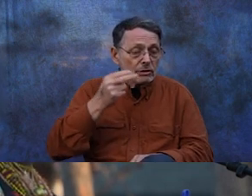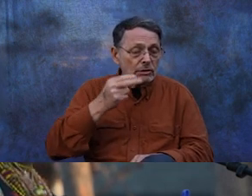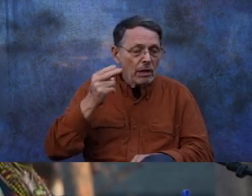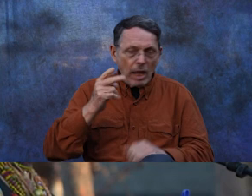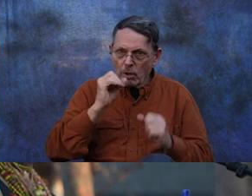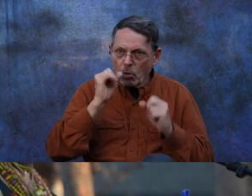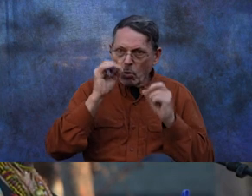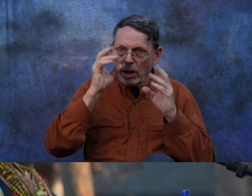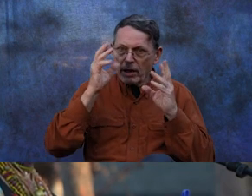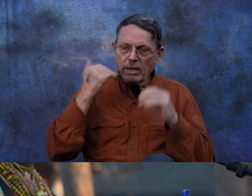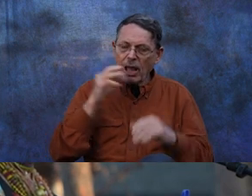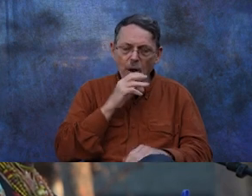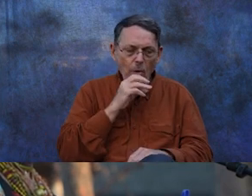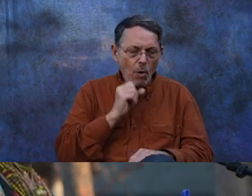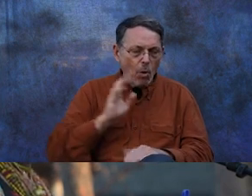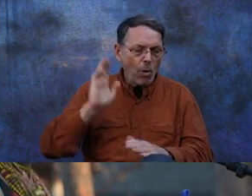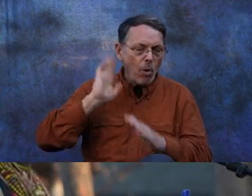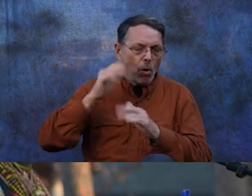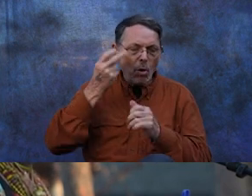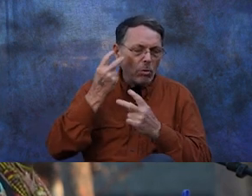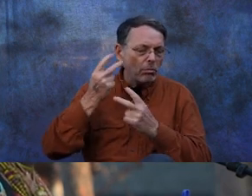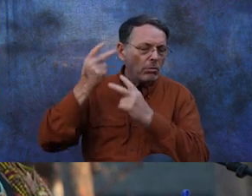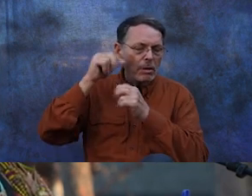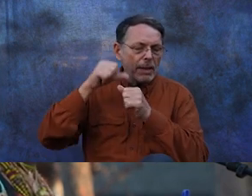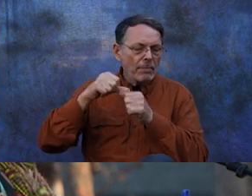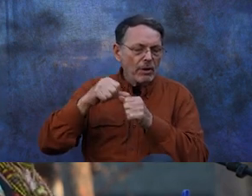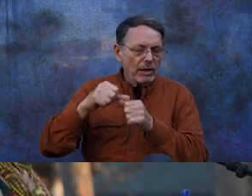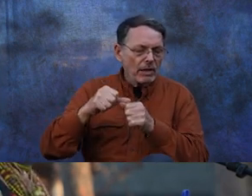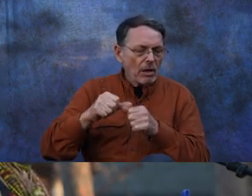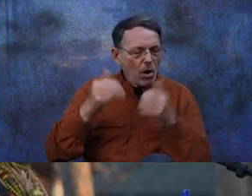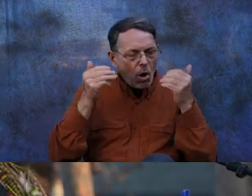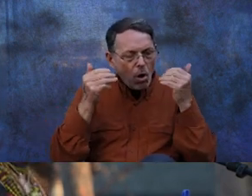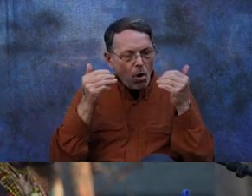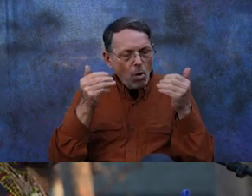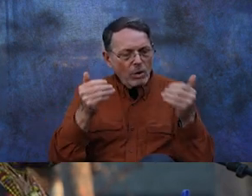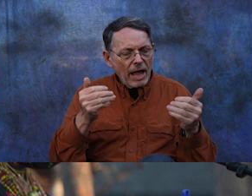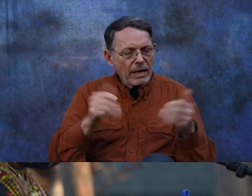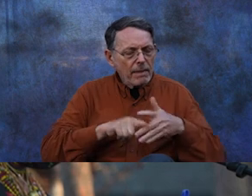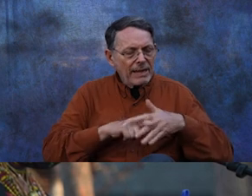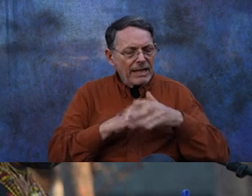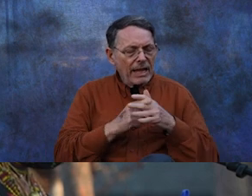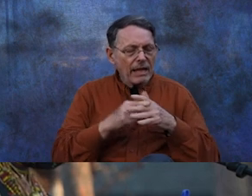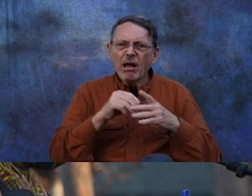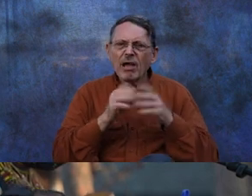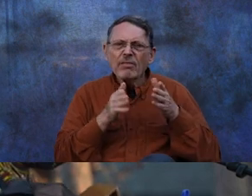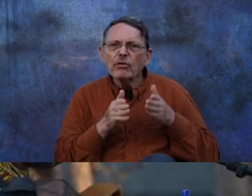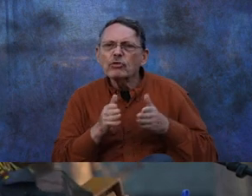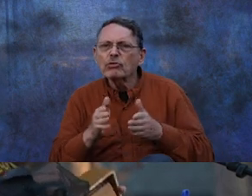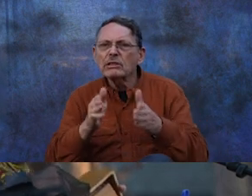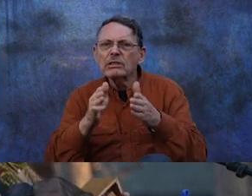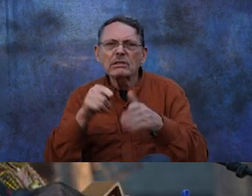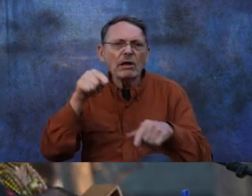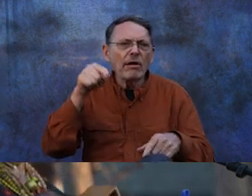and awaken our ancient memories. Oh, let it begin in the